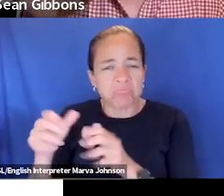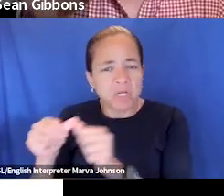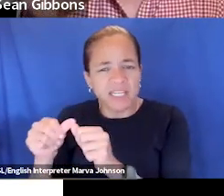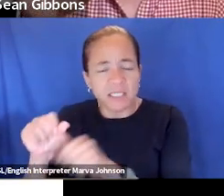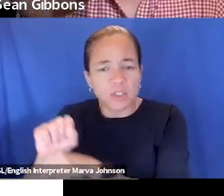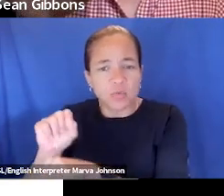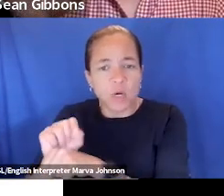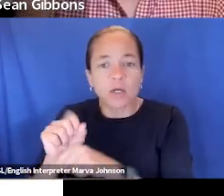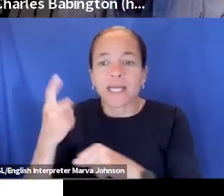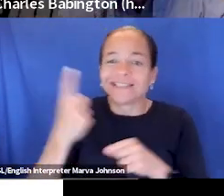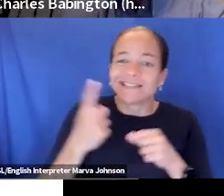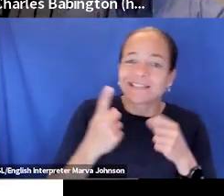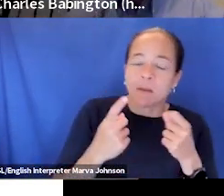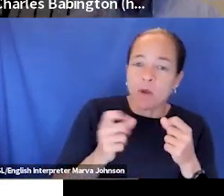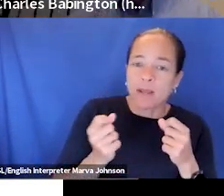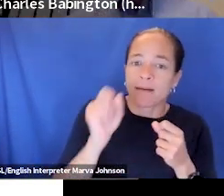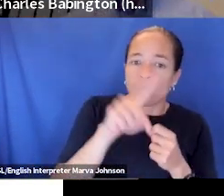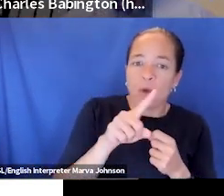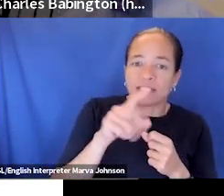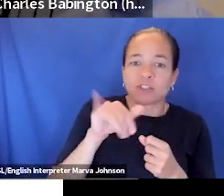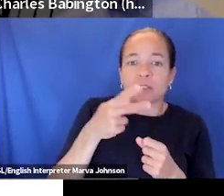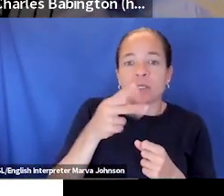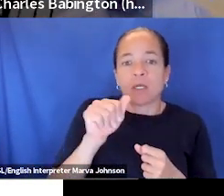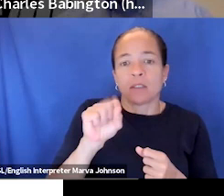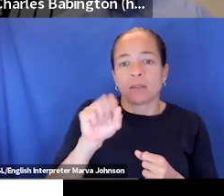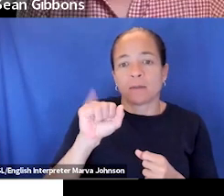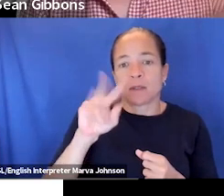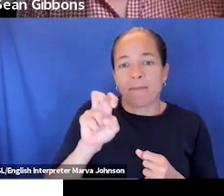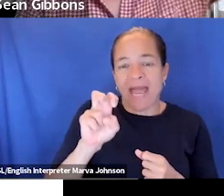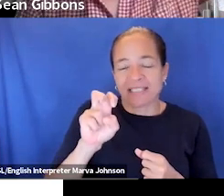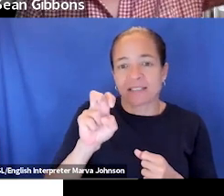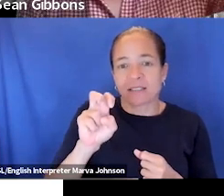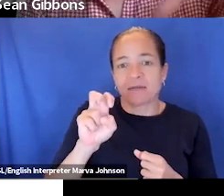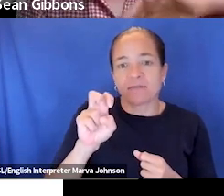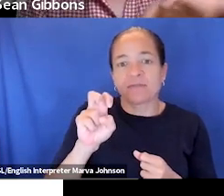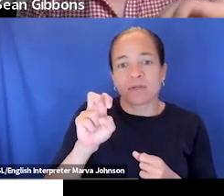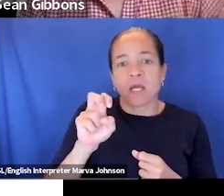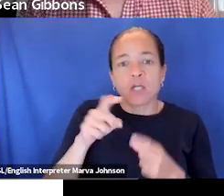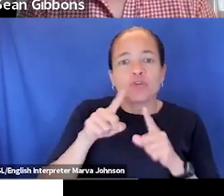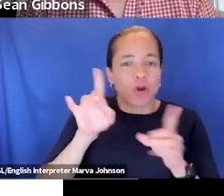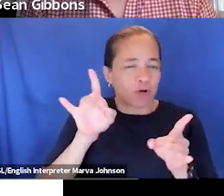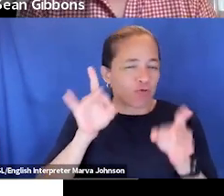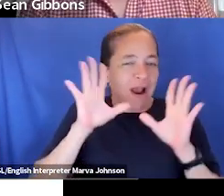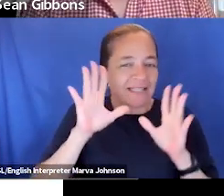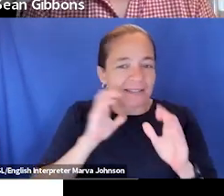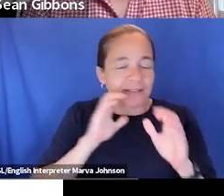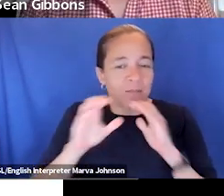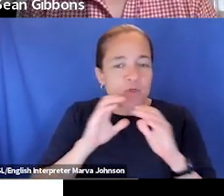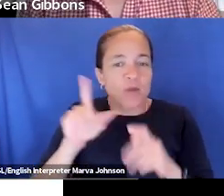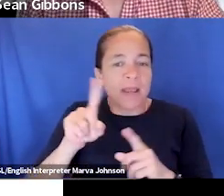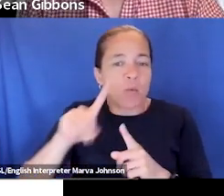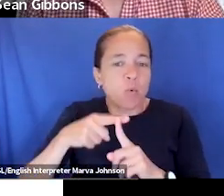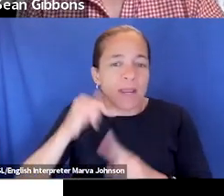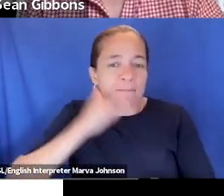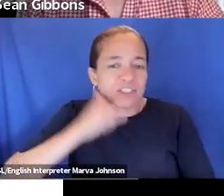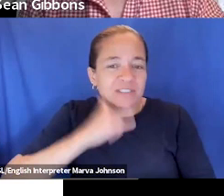on passive voice. Mm-hmm. That passive voice often shows up in crisis communications. To your point, mistakes were made. Right. But is that a hard and fast